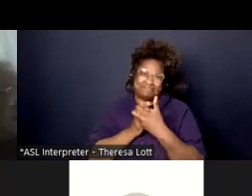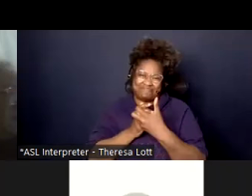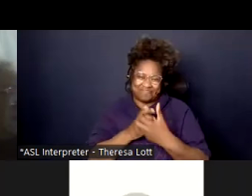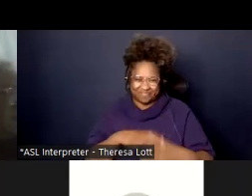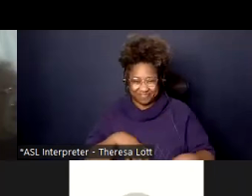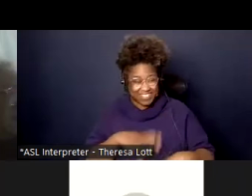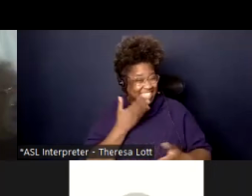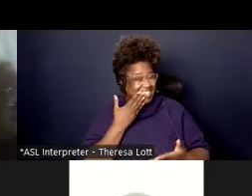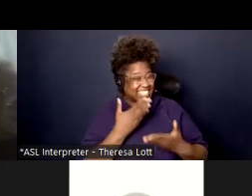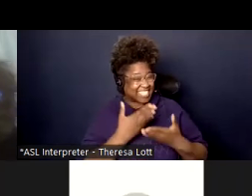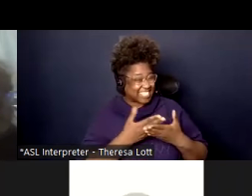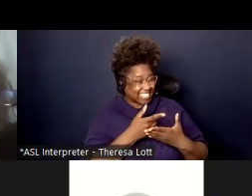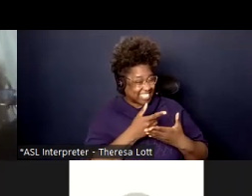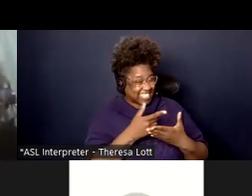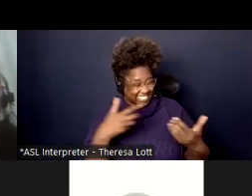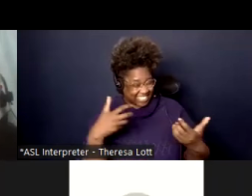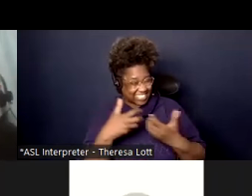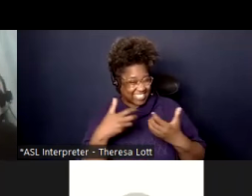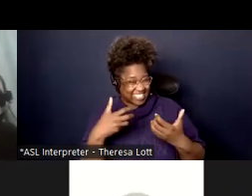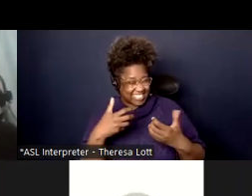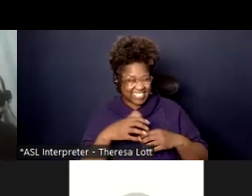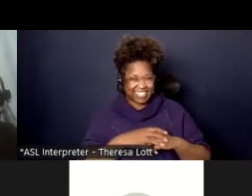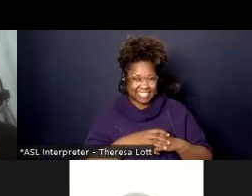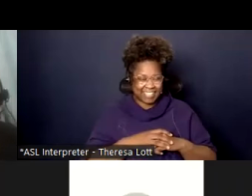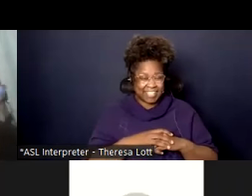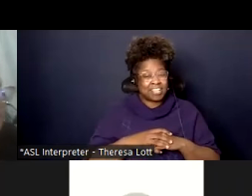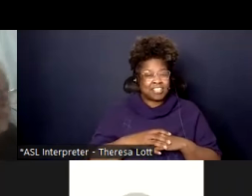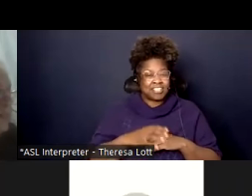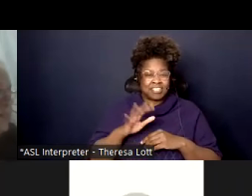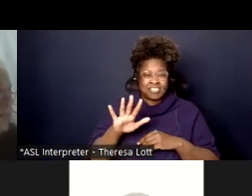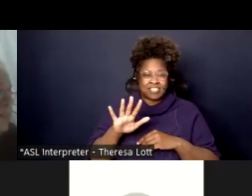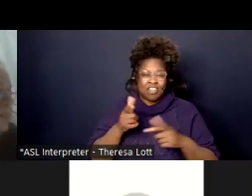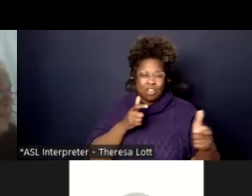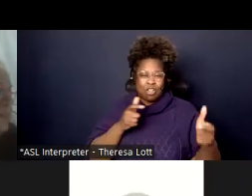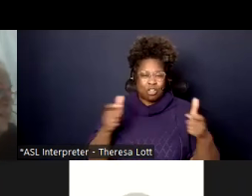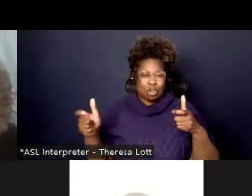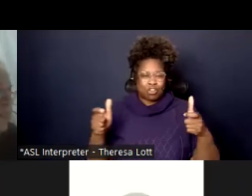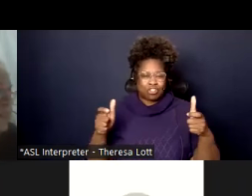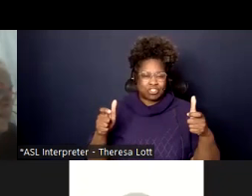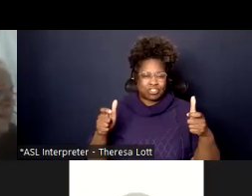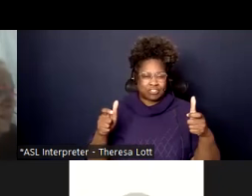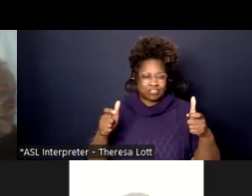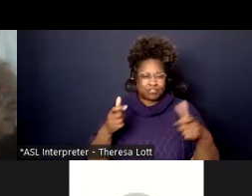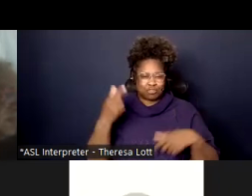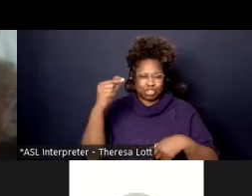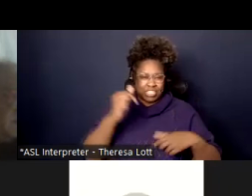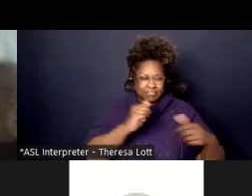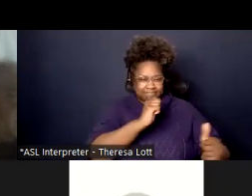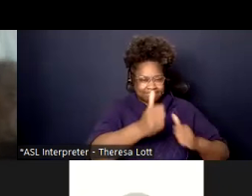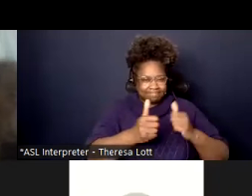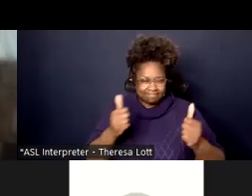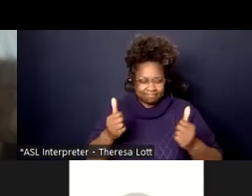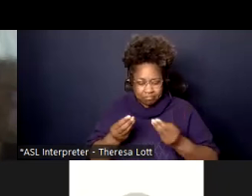good segue. Yeah, so we have also been looking at larger scale green infrastructure and the use of a publicly owned land.